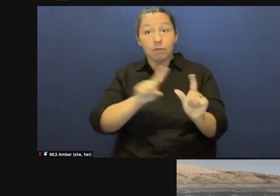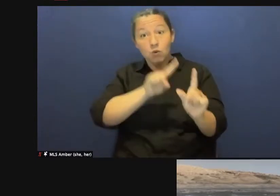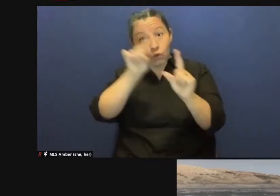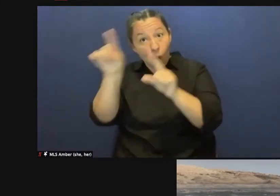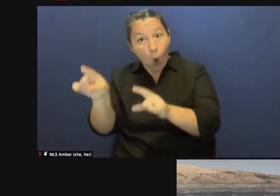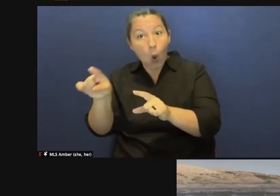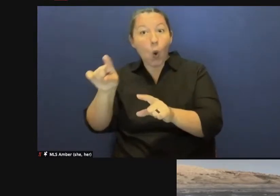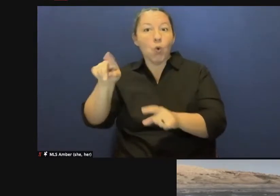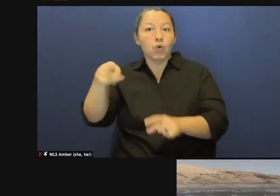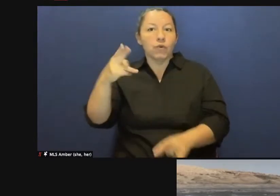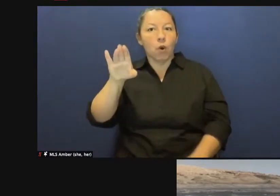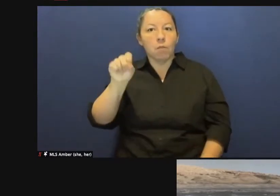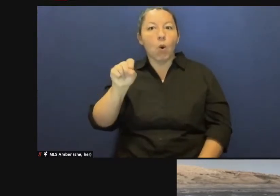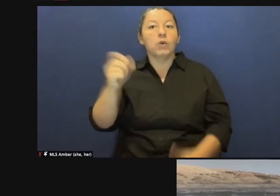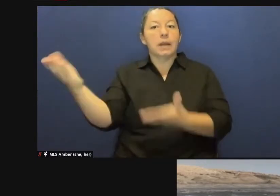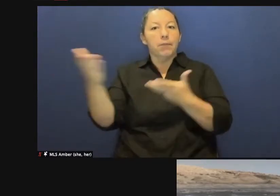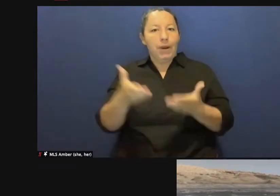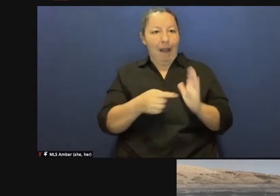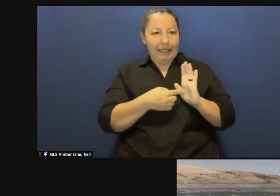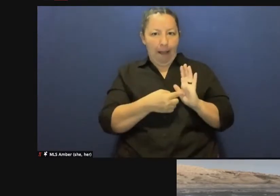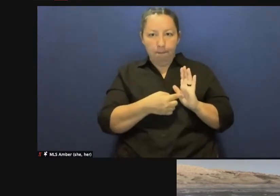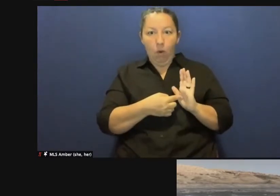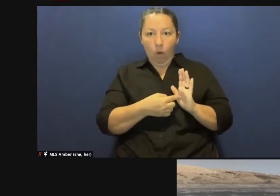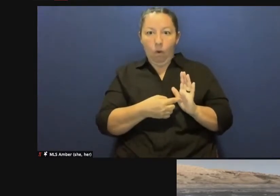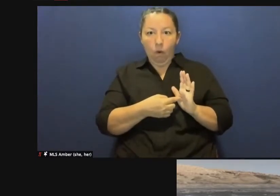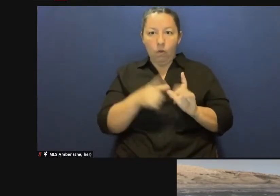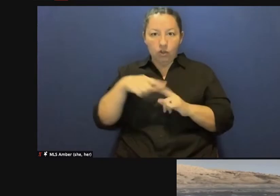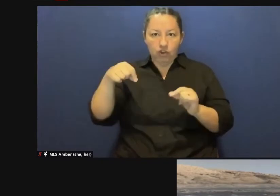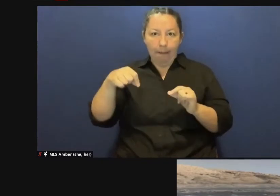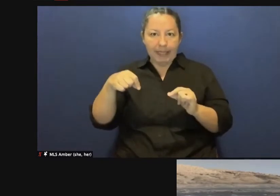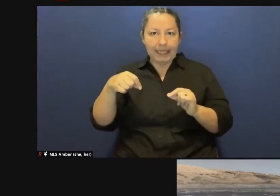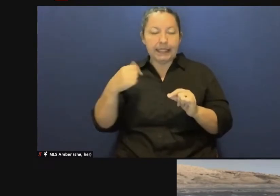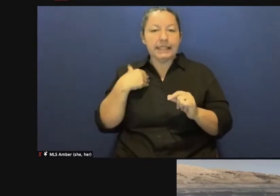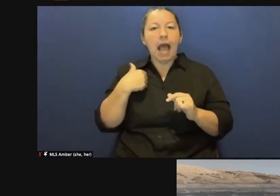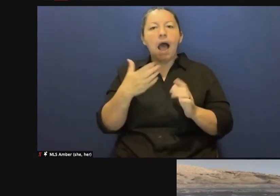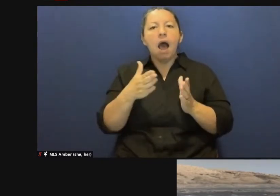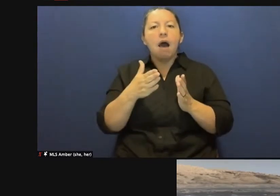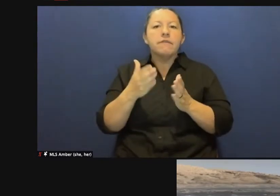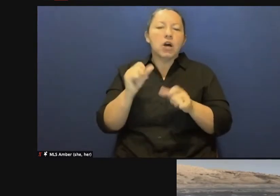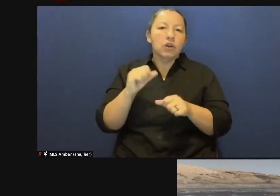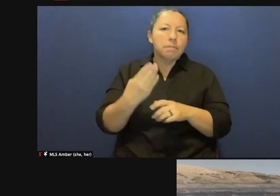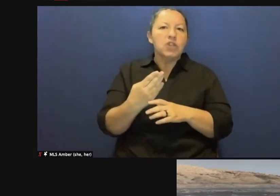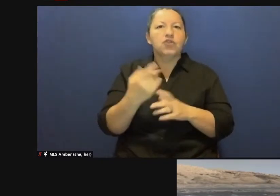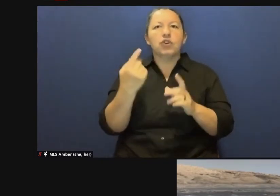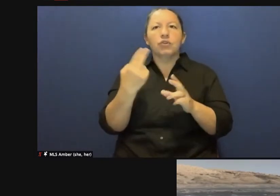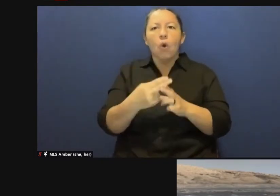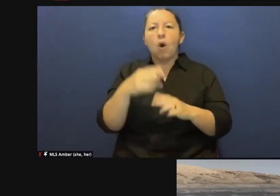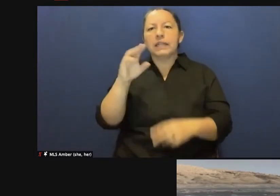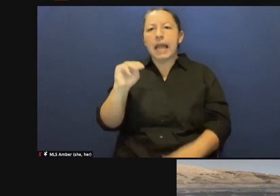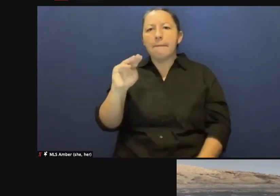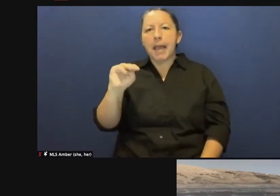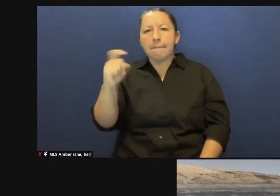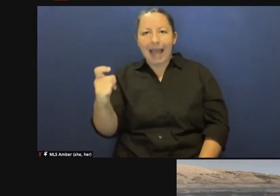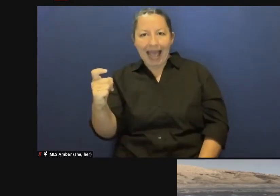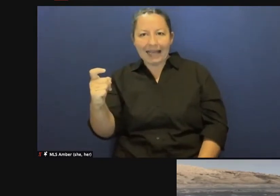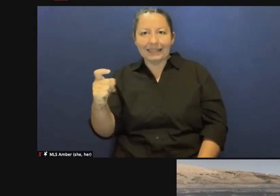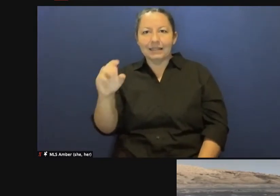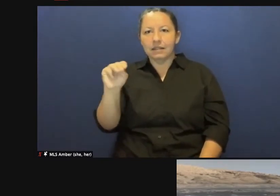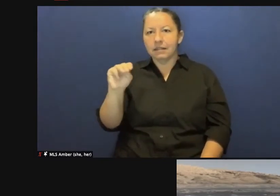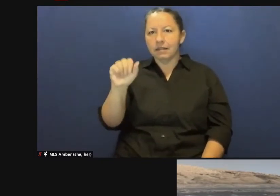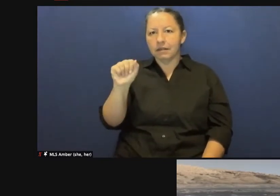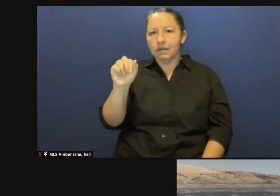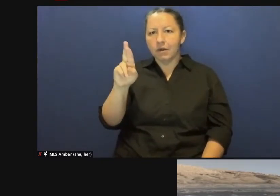sample. Their mission called MMX, this is the Martian